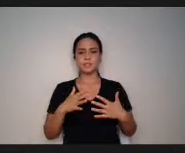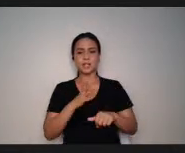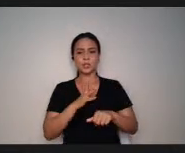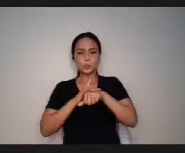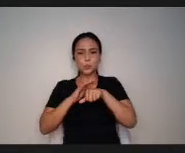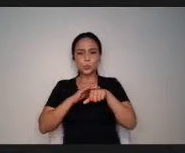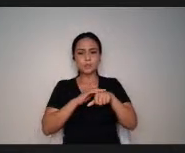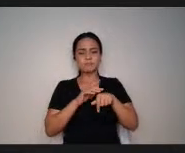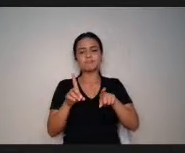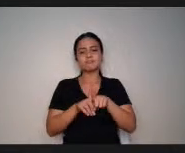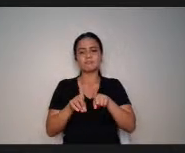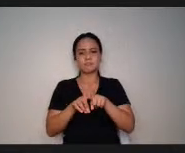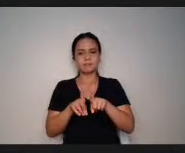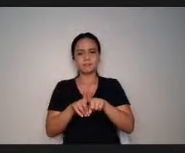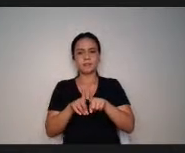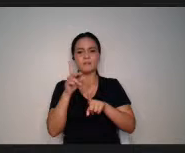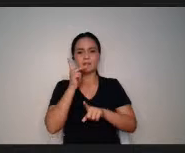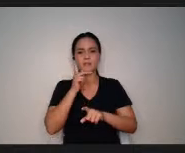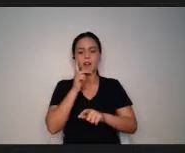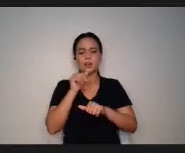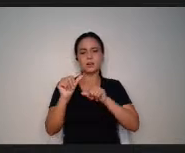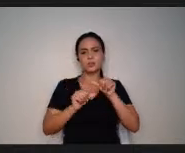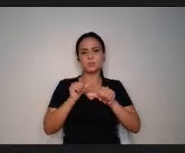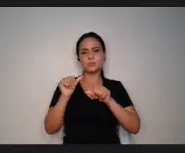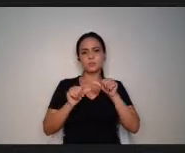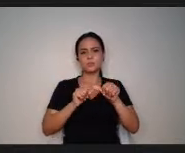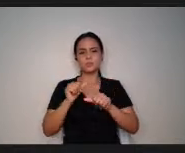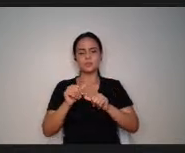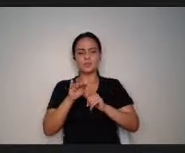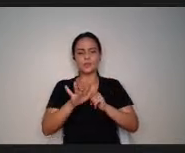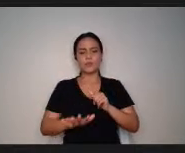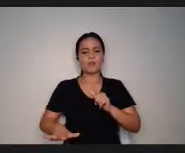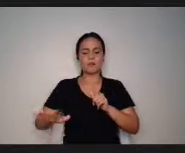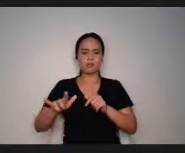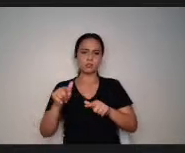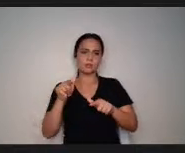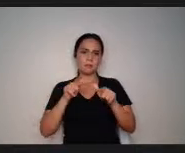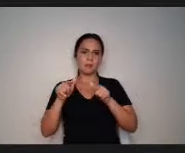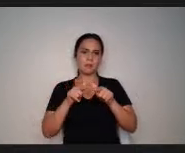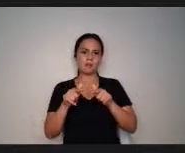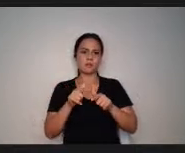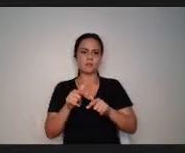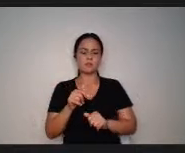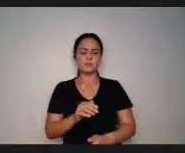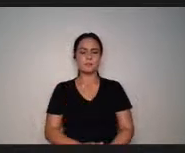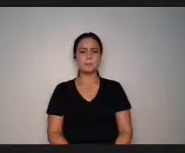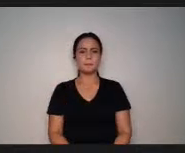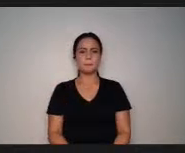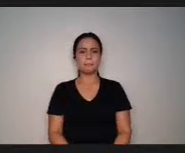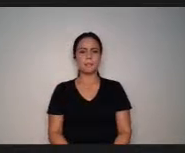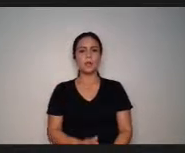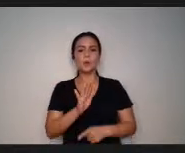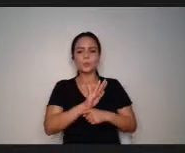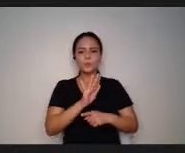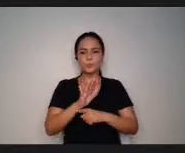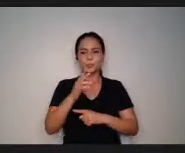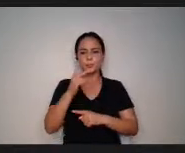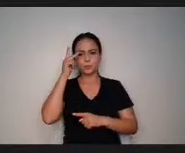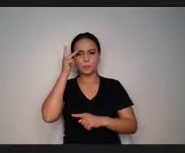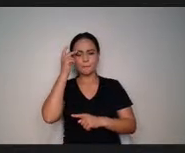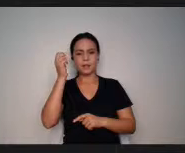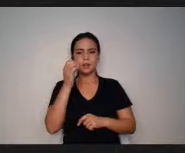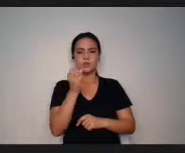newly emerging psychosocial risks, including increasing workloads and precarity. So the authors in this study